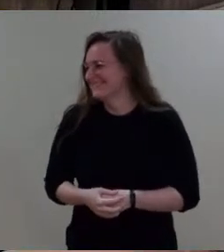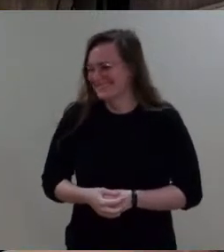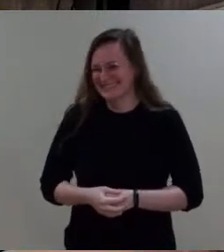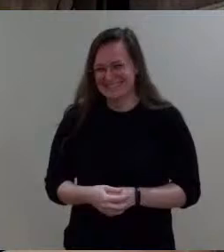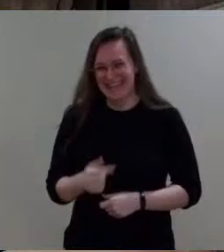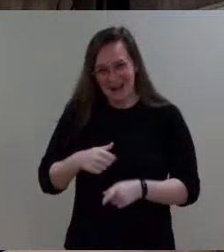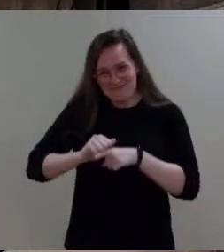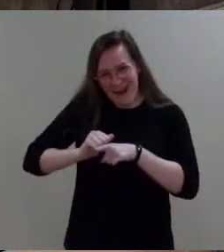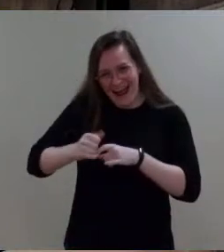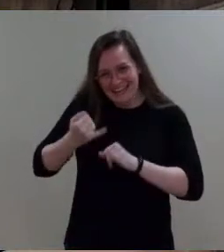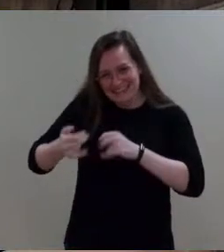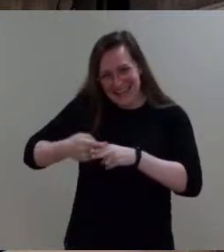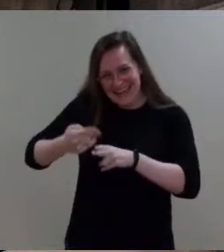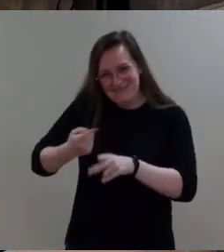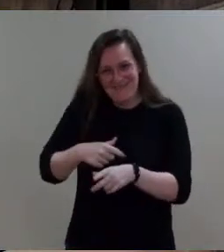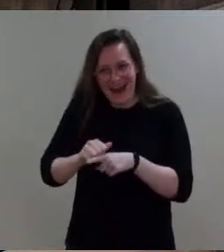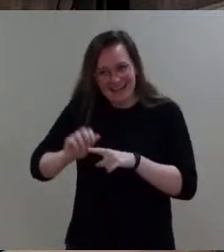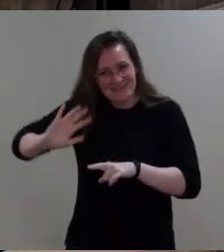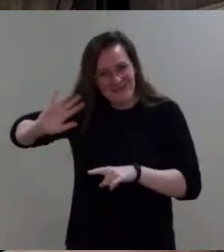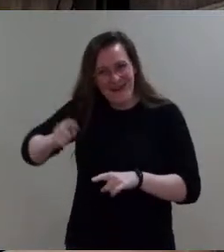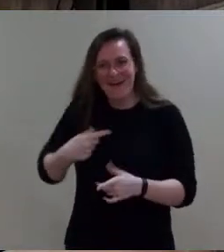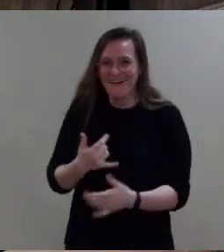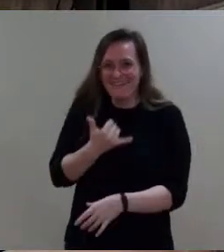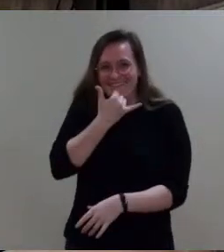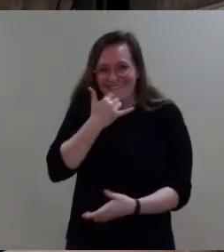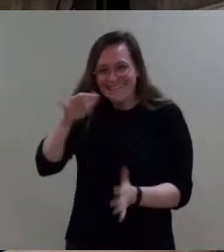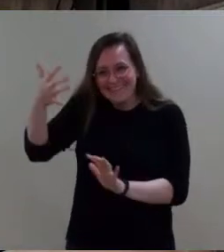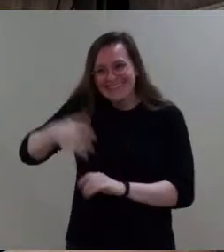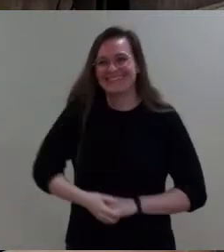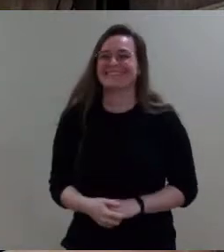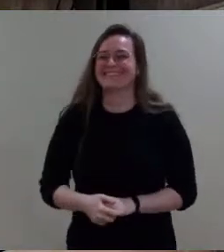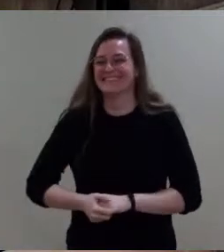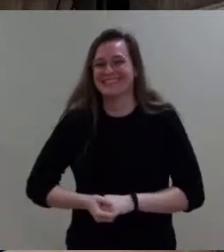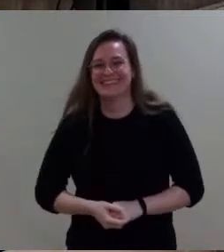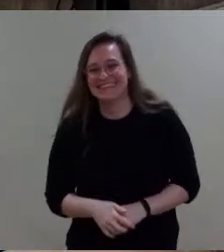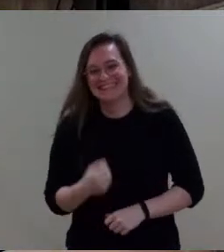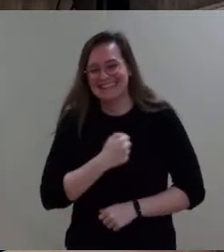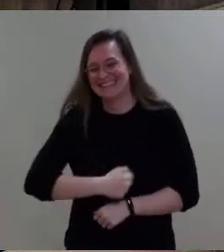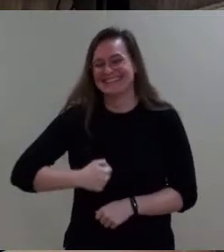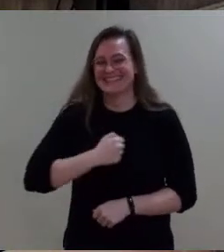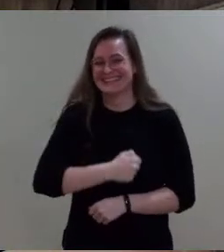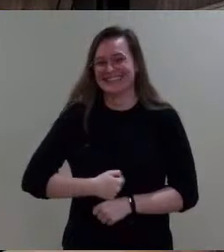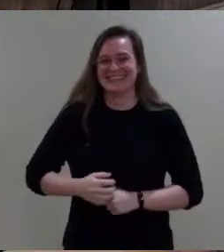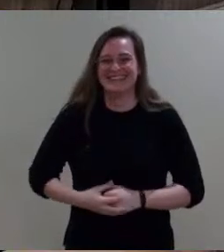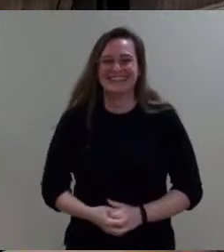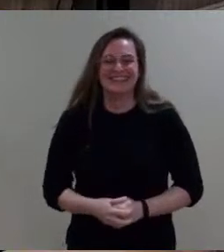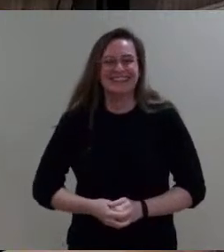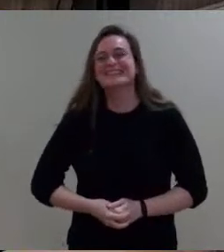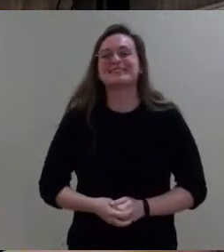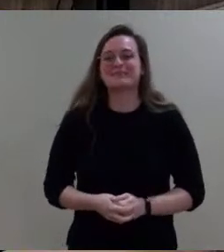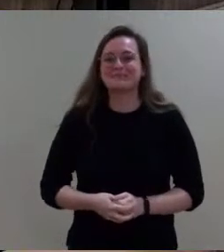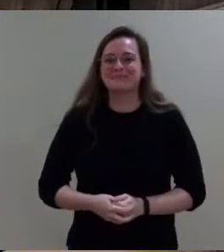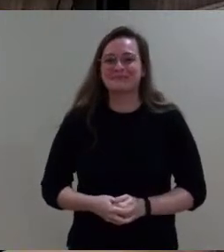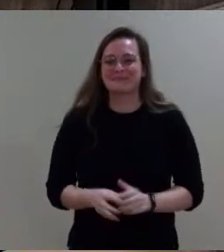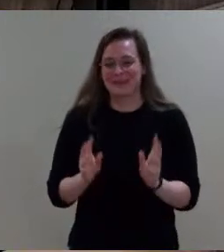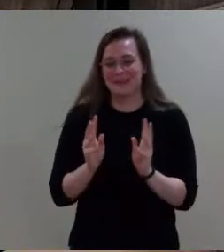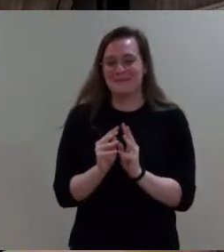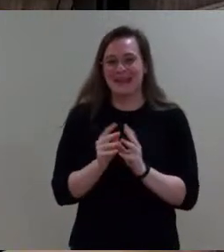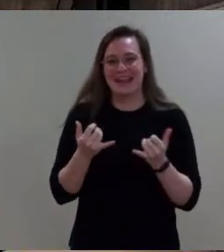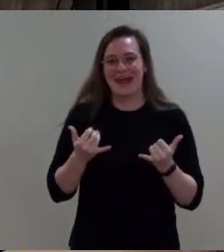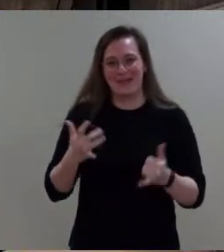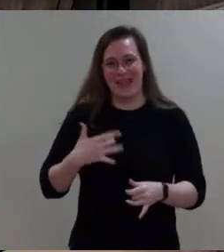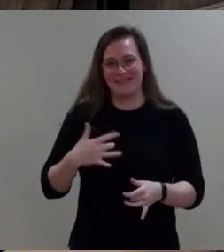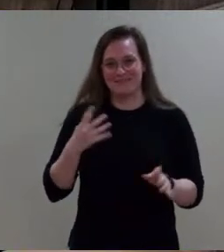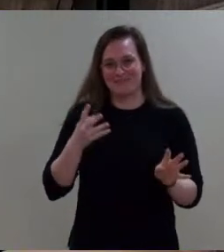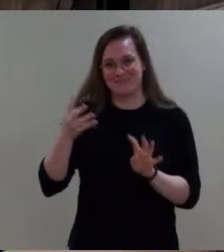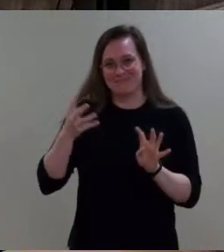even practiced. Pakosh. My sincere apologies. The meeting is being live streamed on